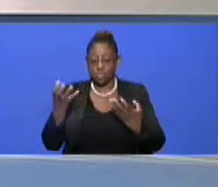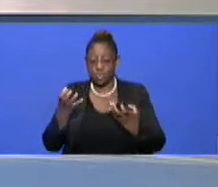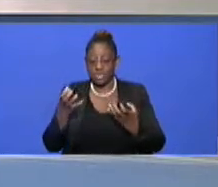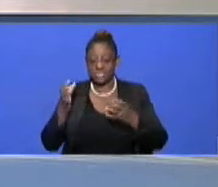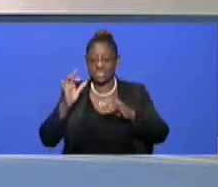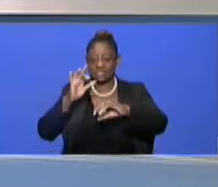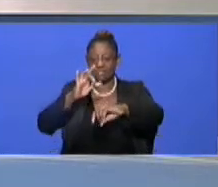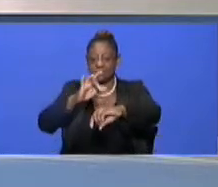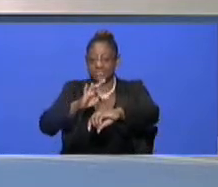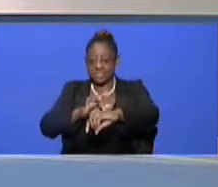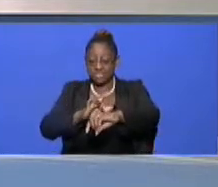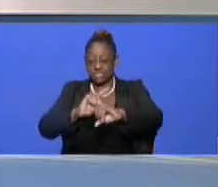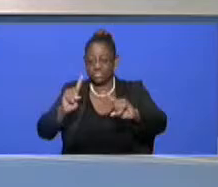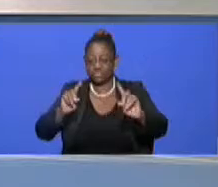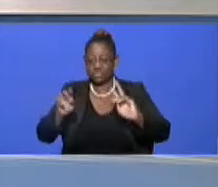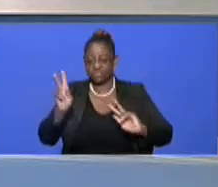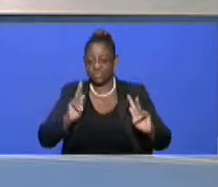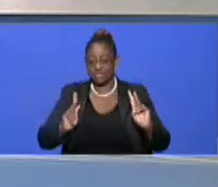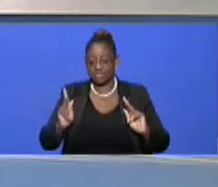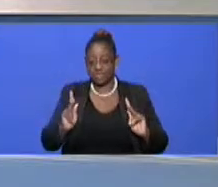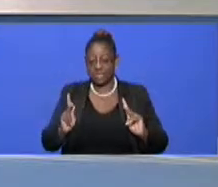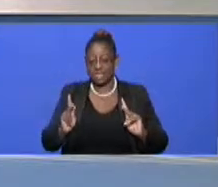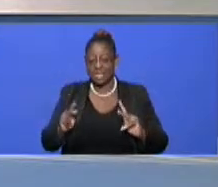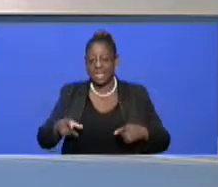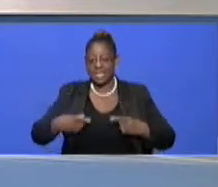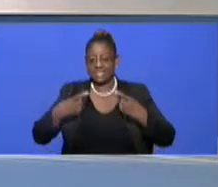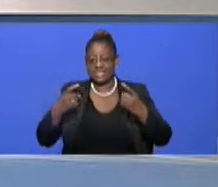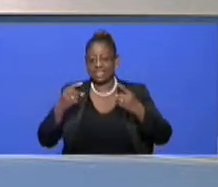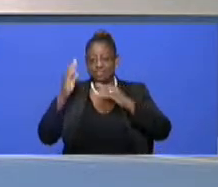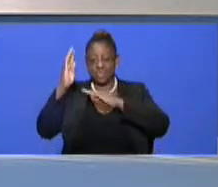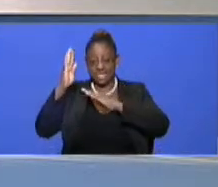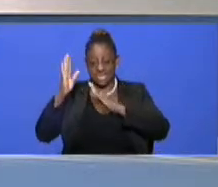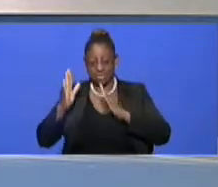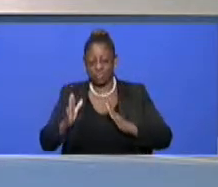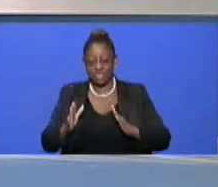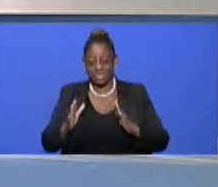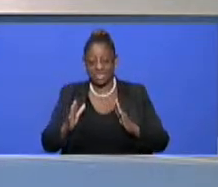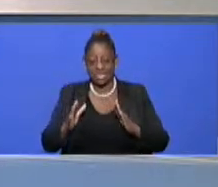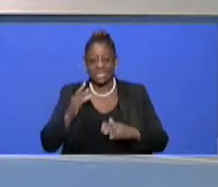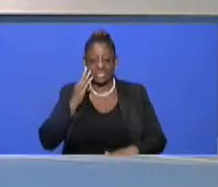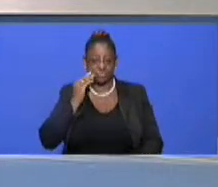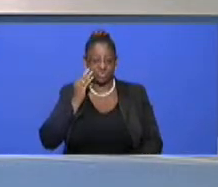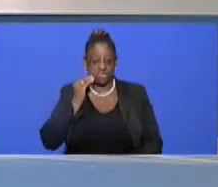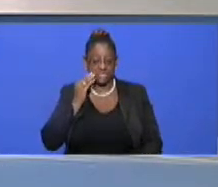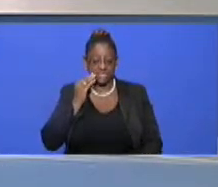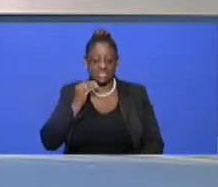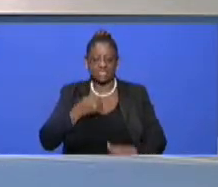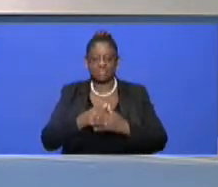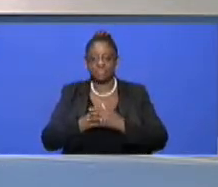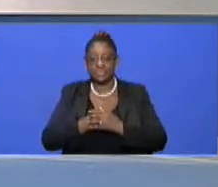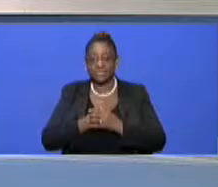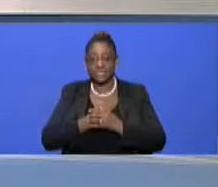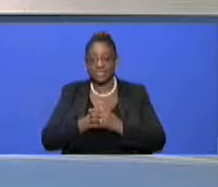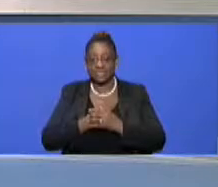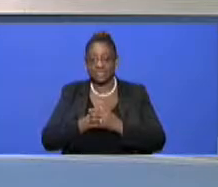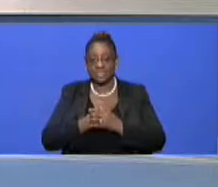network with different artists and also allow Bahamian artists a similar experience. This latest exhibition, a